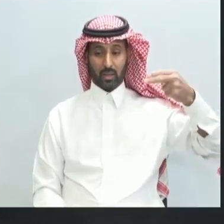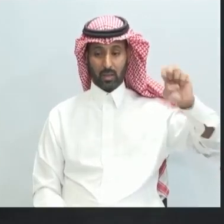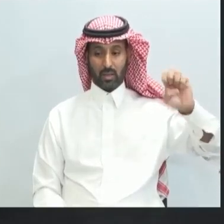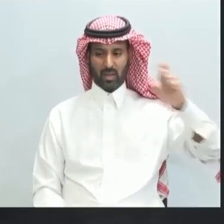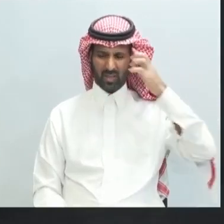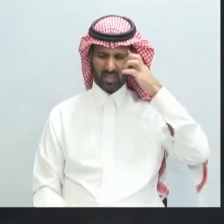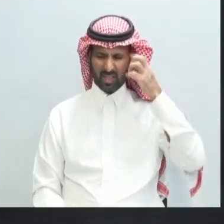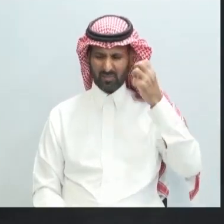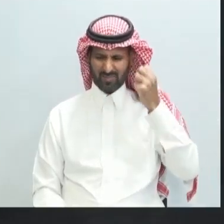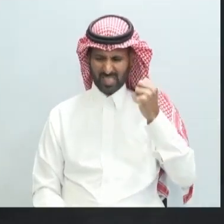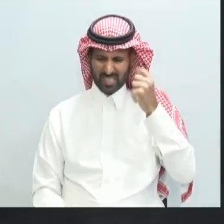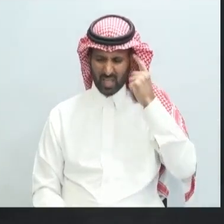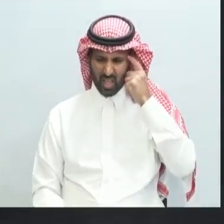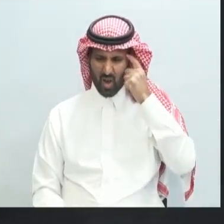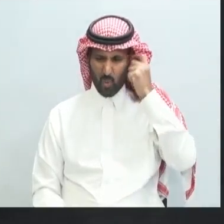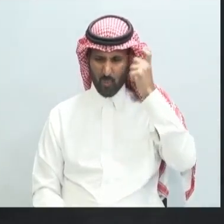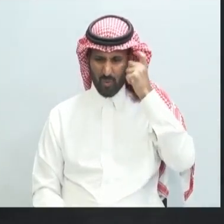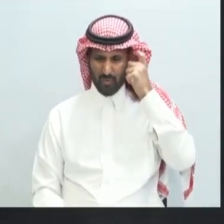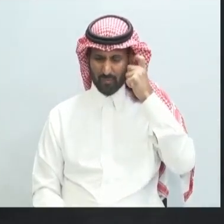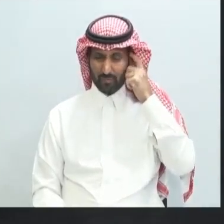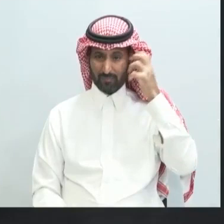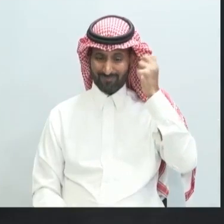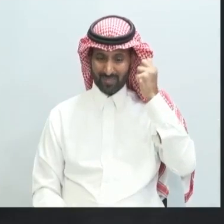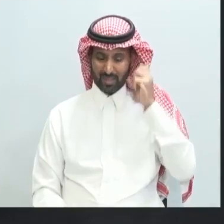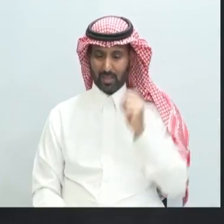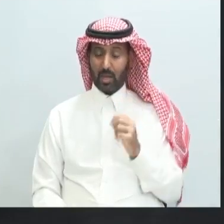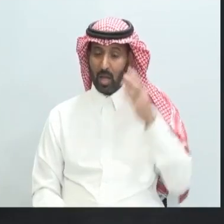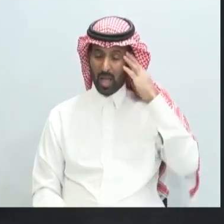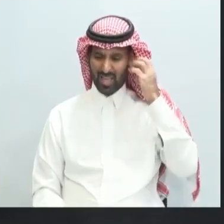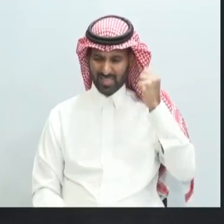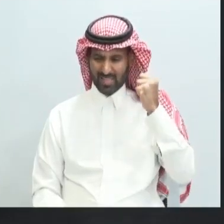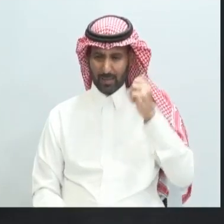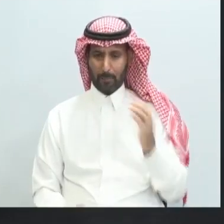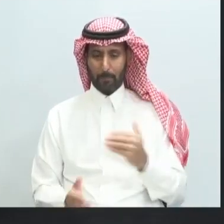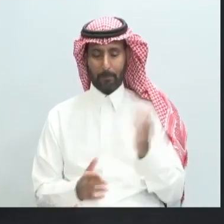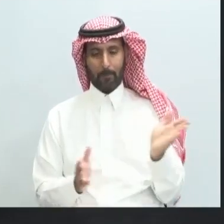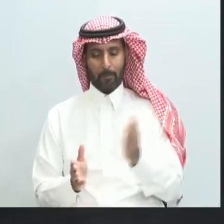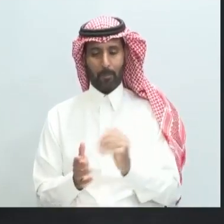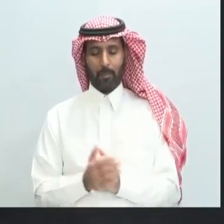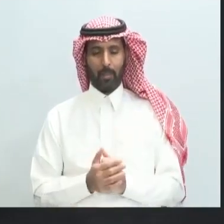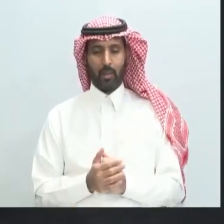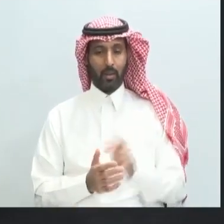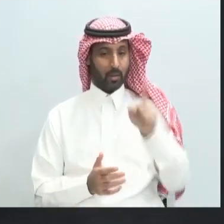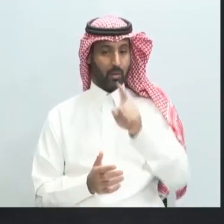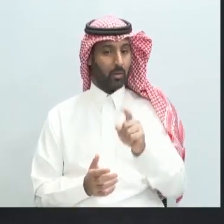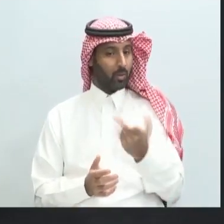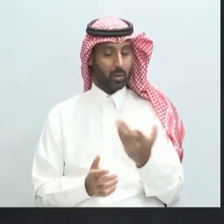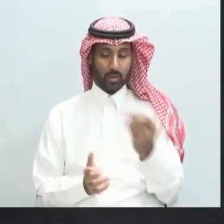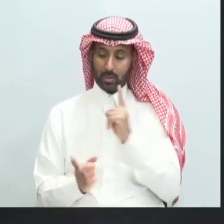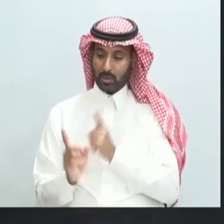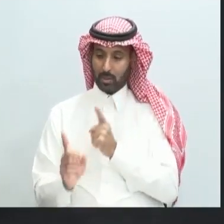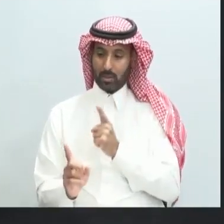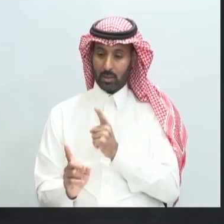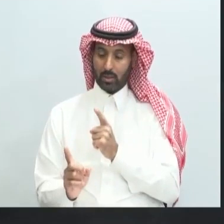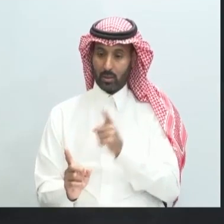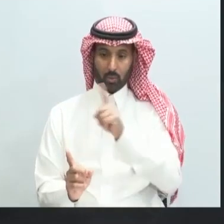is something we have in our head, a headache. So let's ask this person